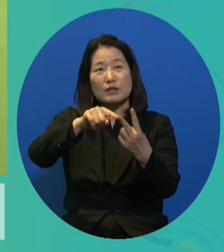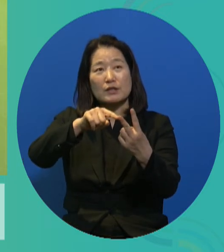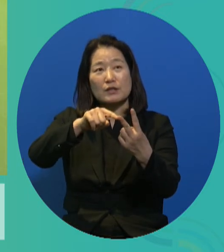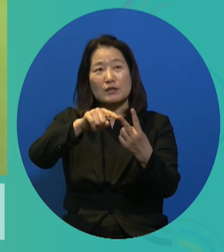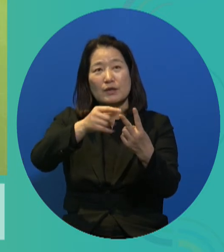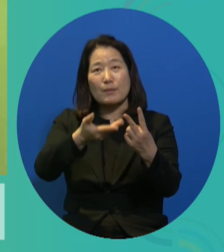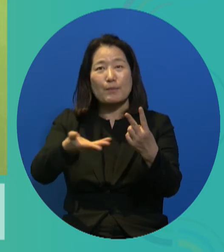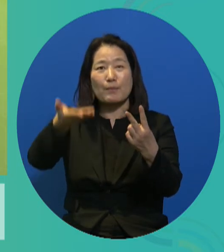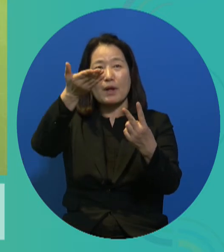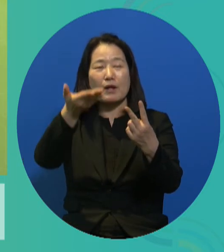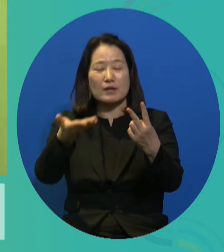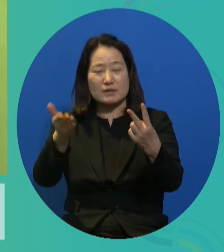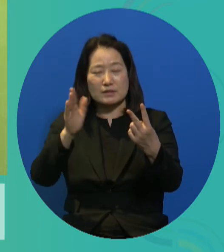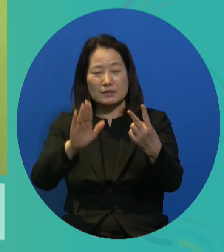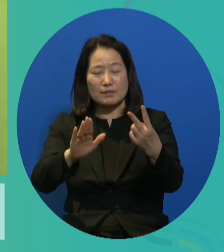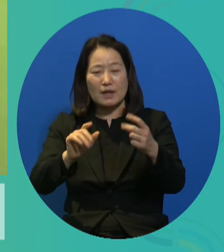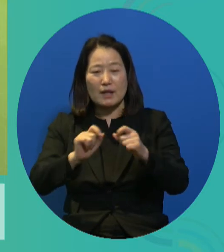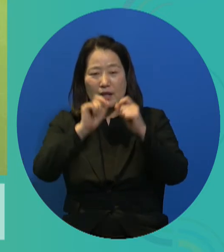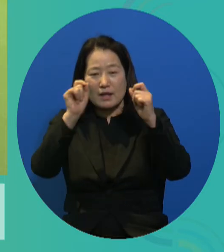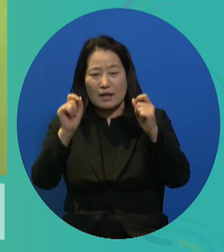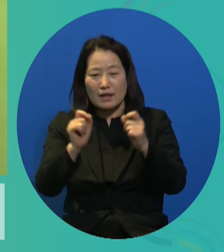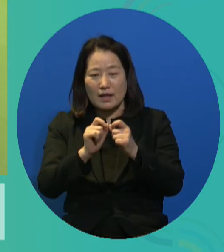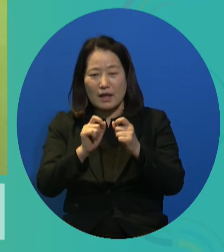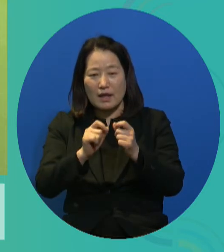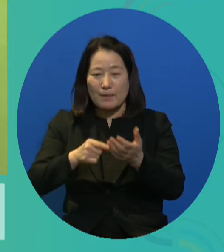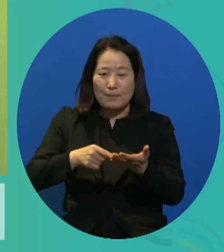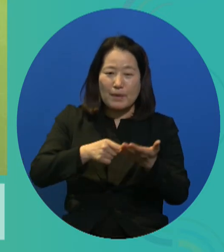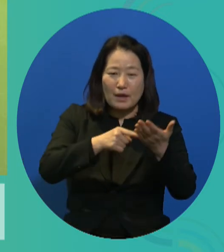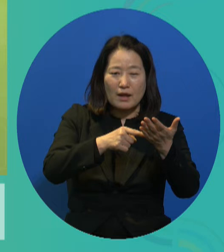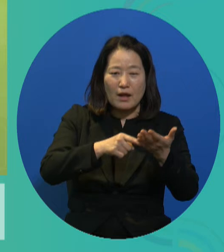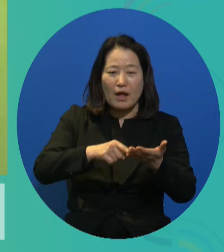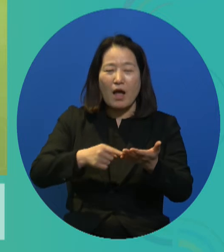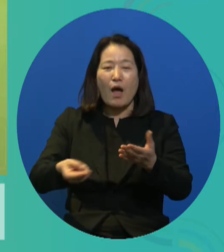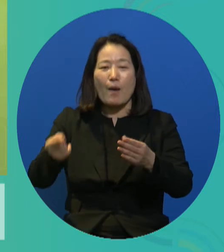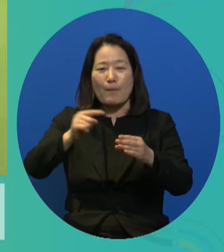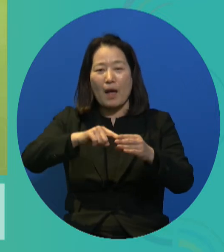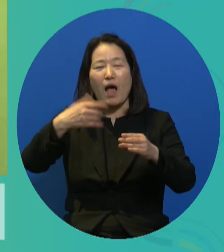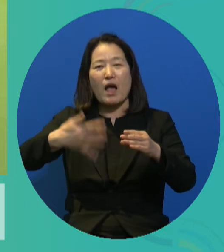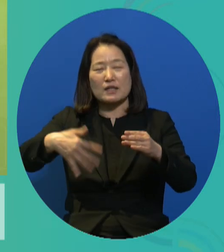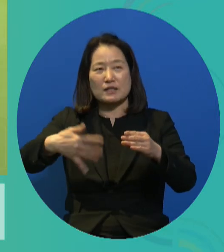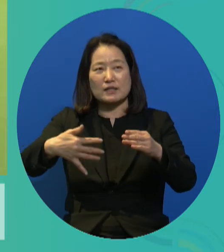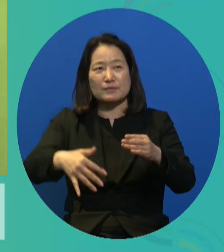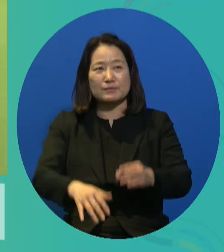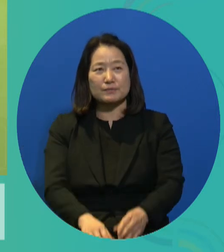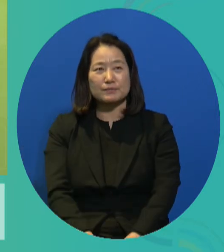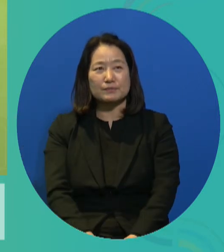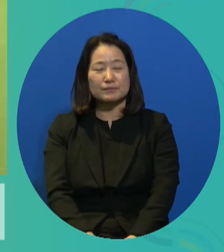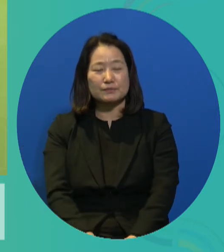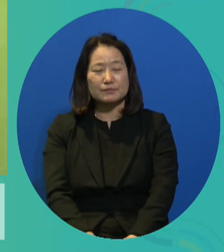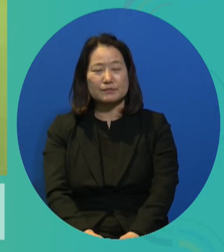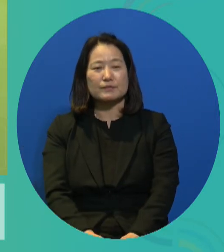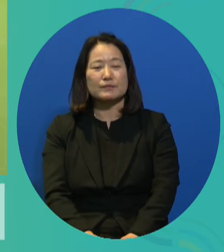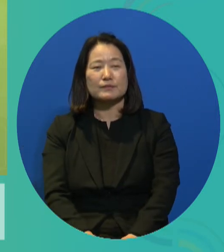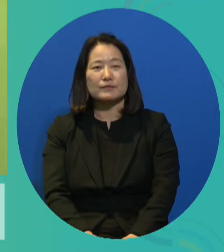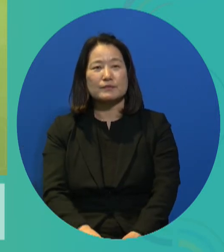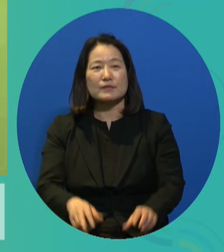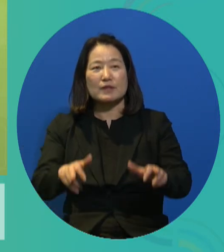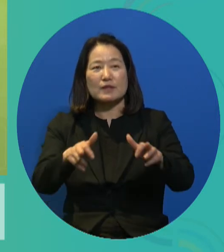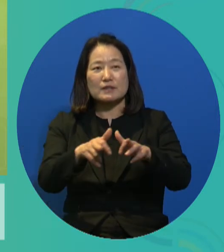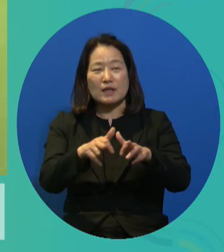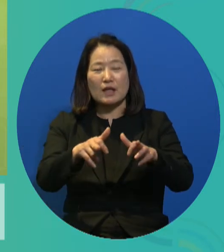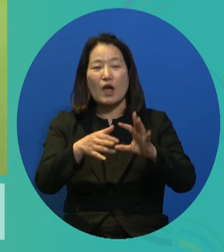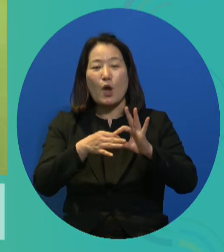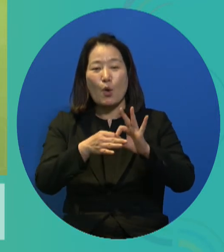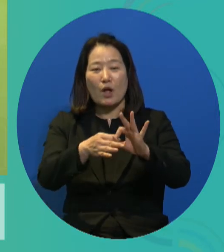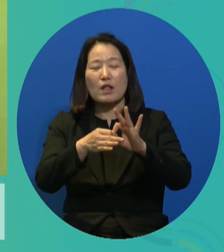rights for children, the first optional protocol and the second optional protocol have been ratified,